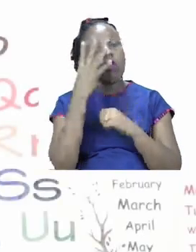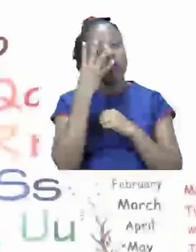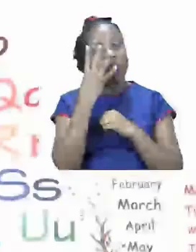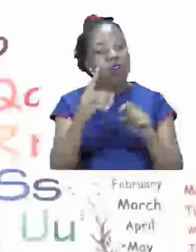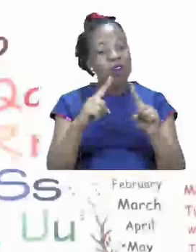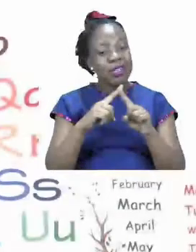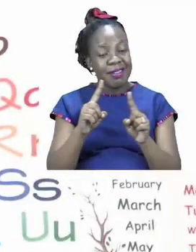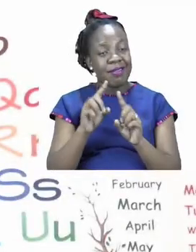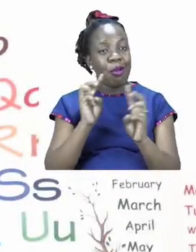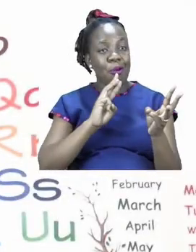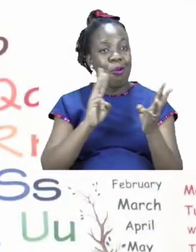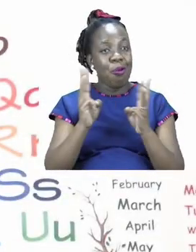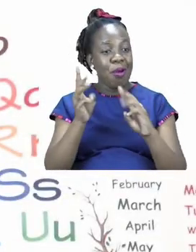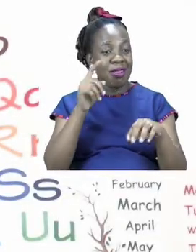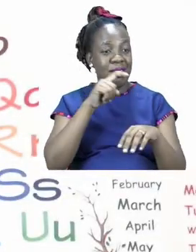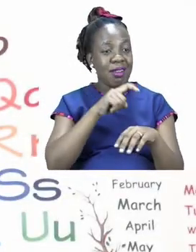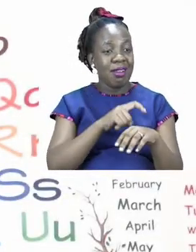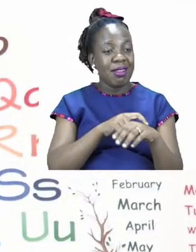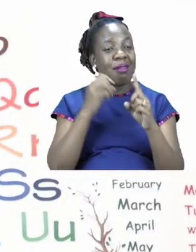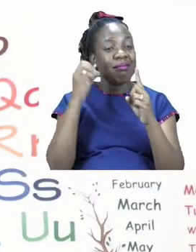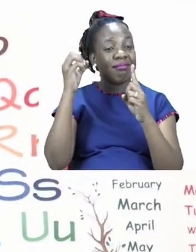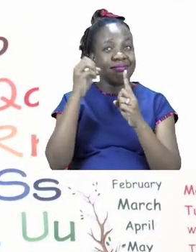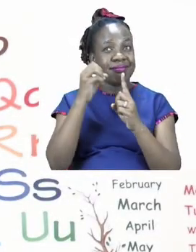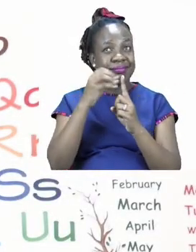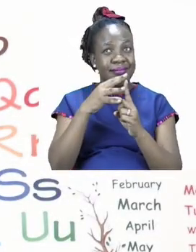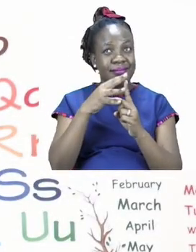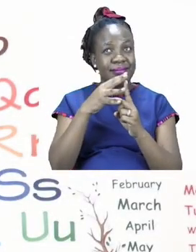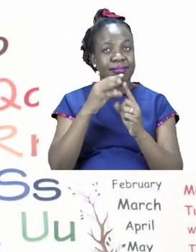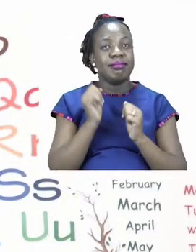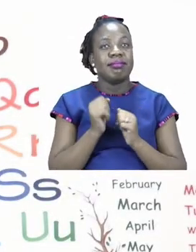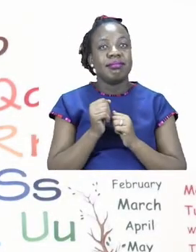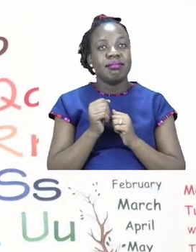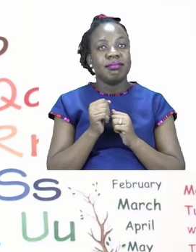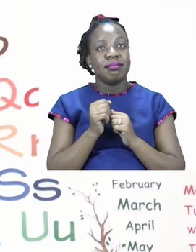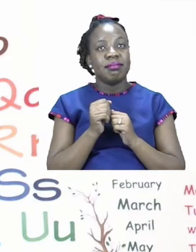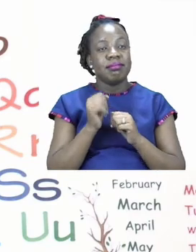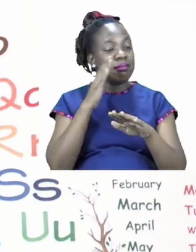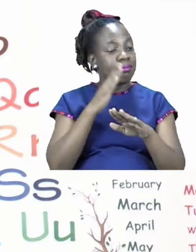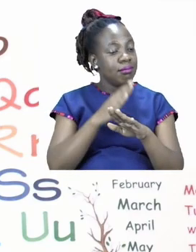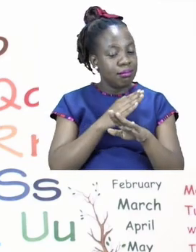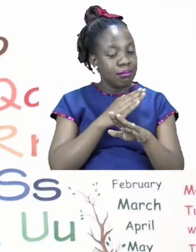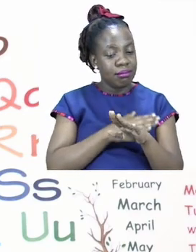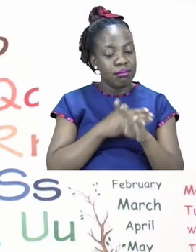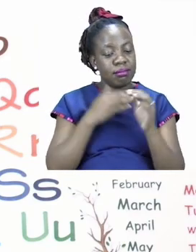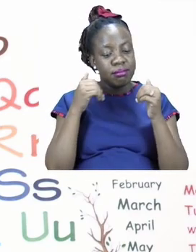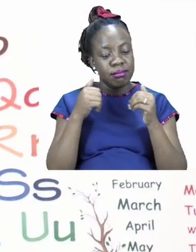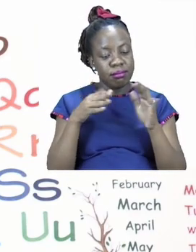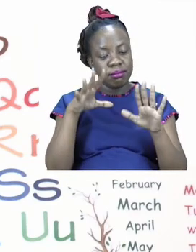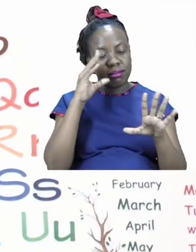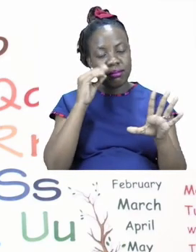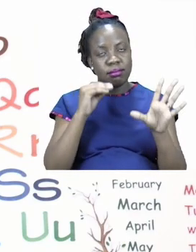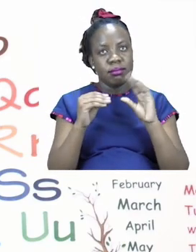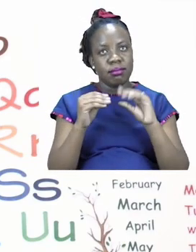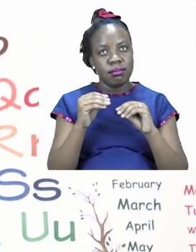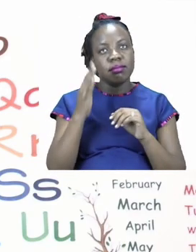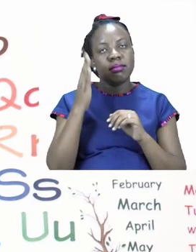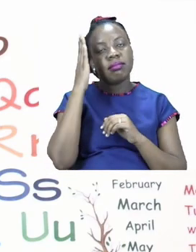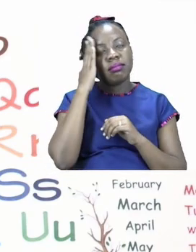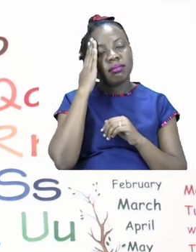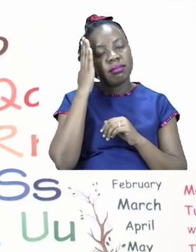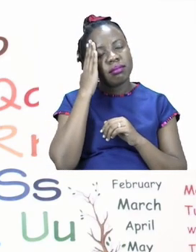the effects of seasons. And before we get into any lessons, boys and girls, we know that we need